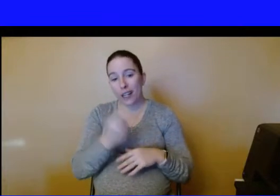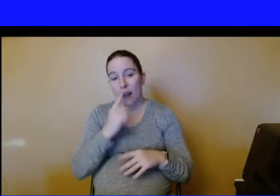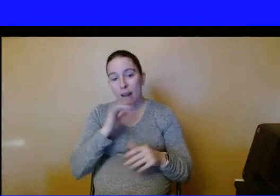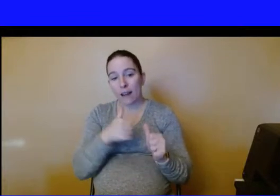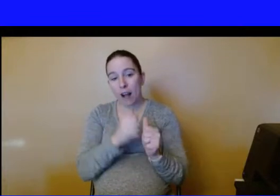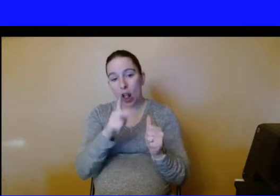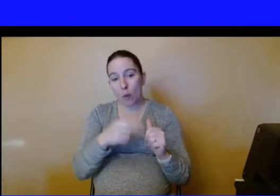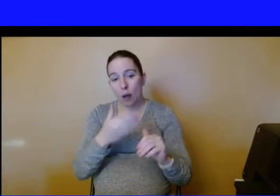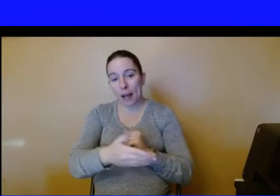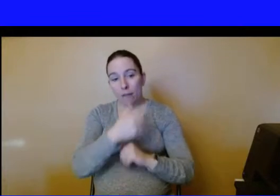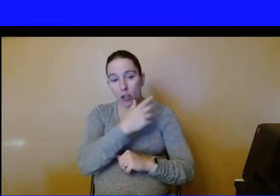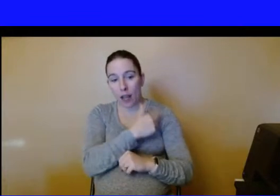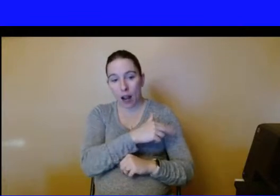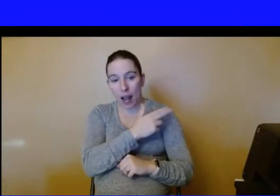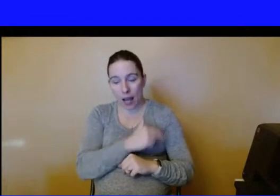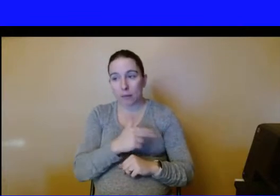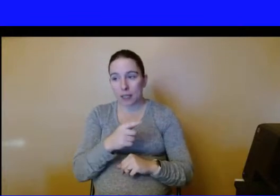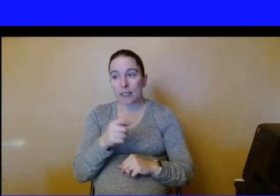Excuse me?